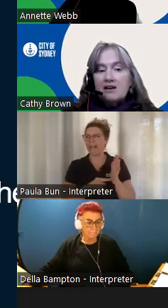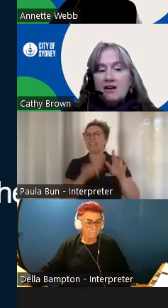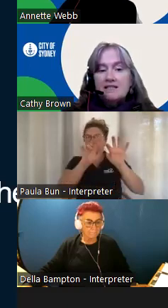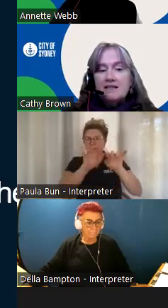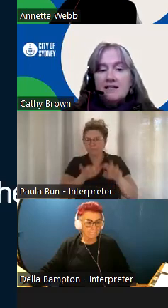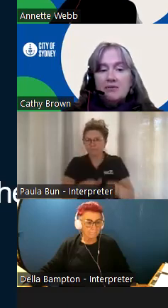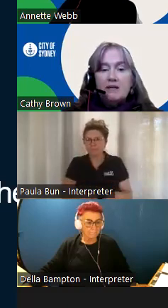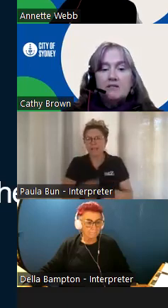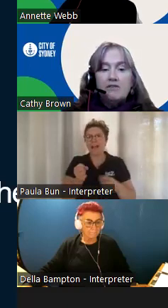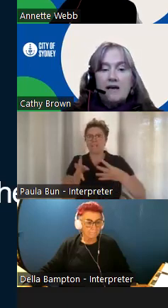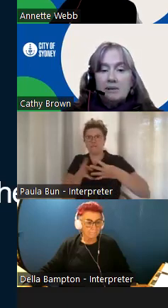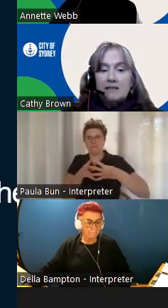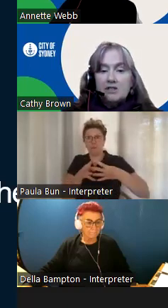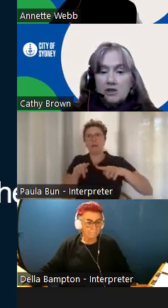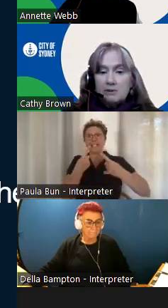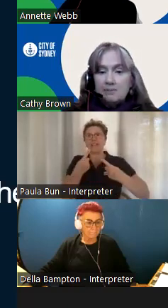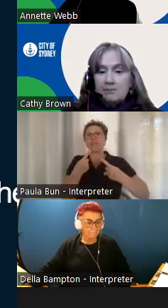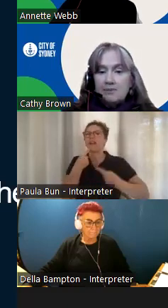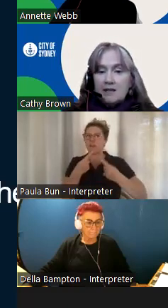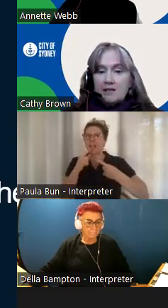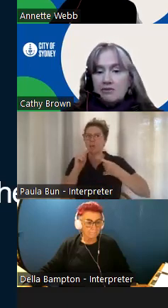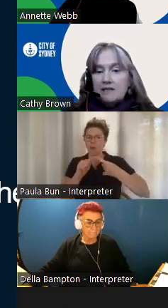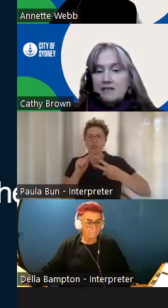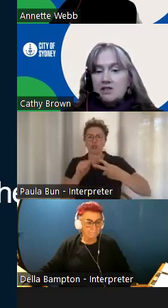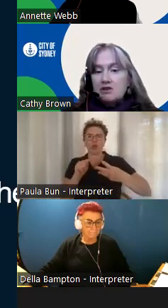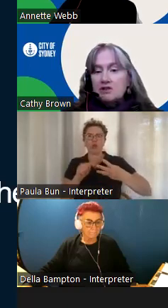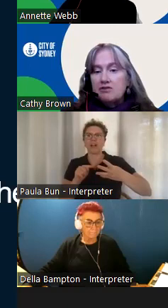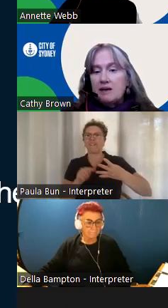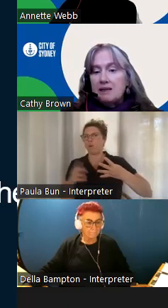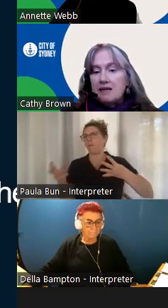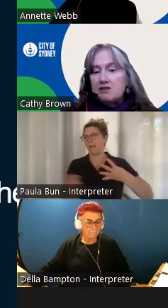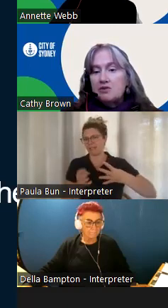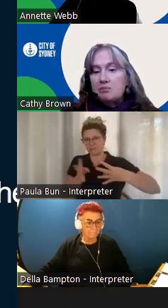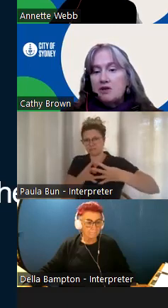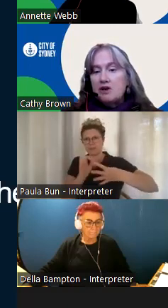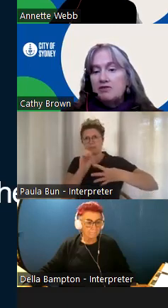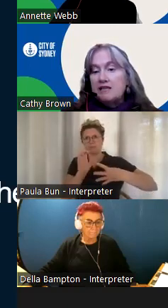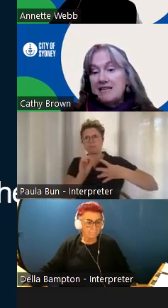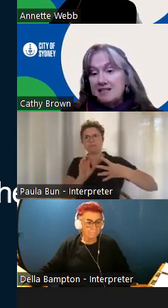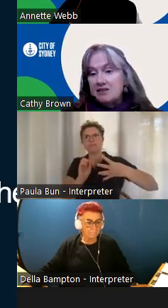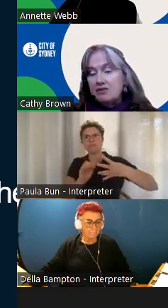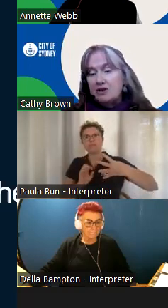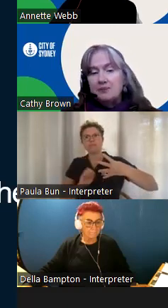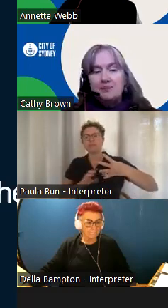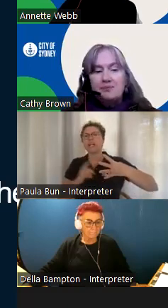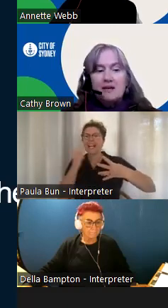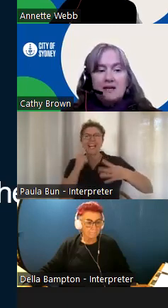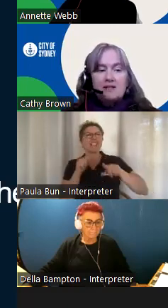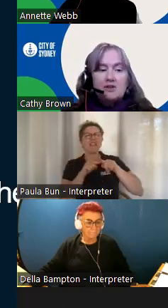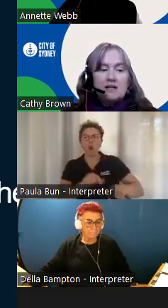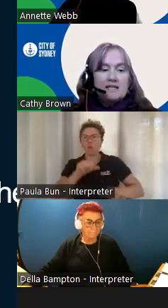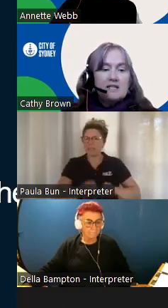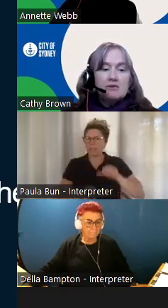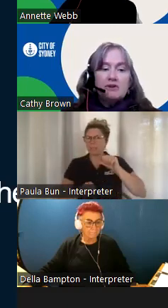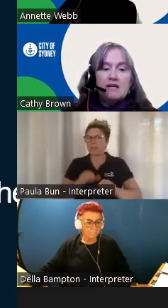as outlined in the information for applicants document. This reflects the structure of the application form, so hopefully easy to follow.